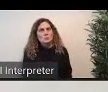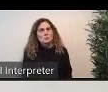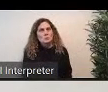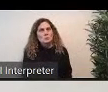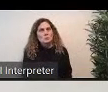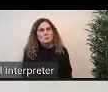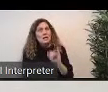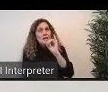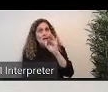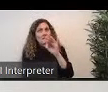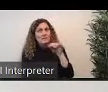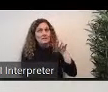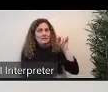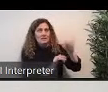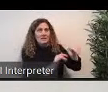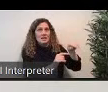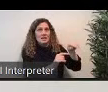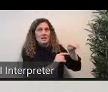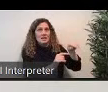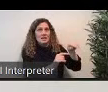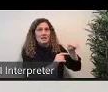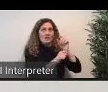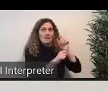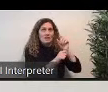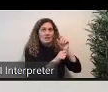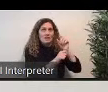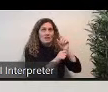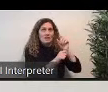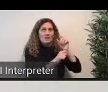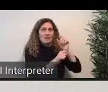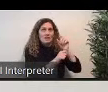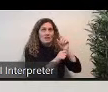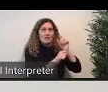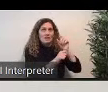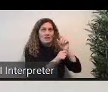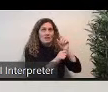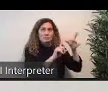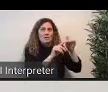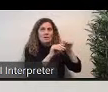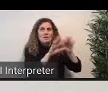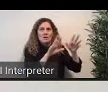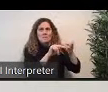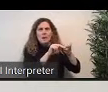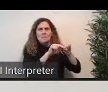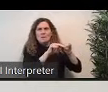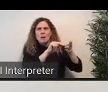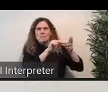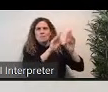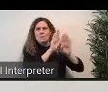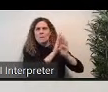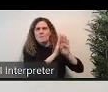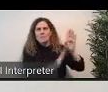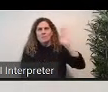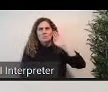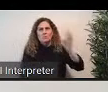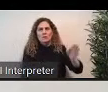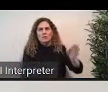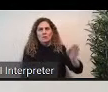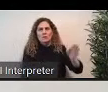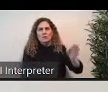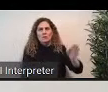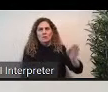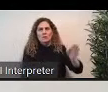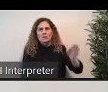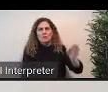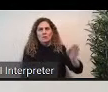up in every case with this new variant. And so if the new variant becomes dominant, which we've seen in